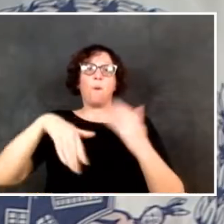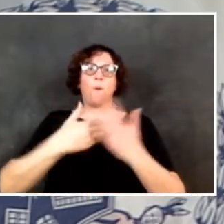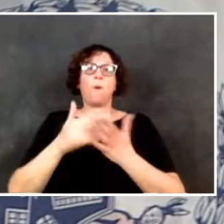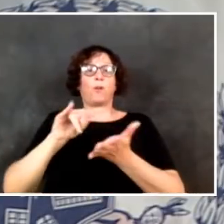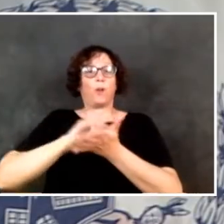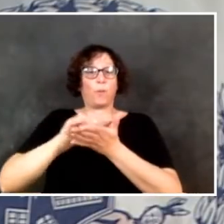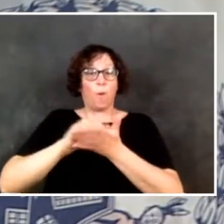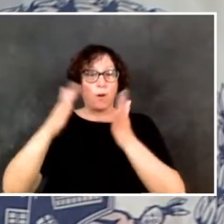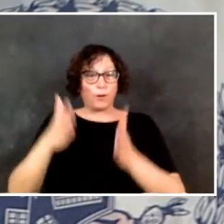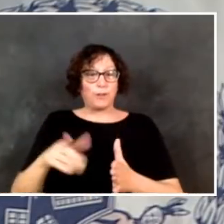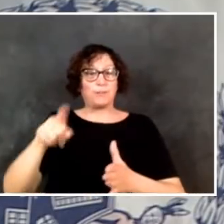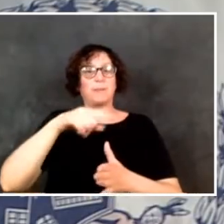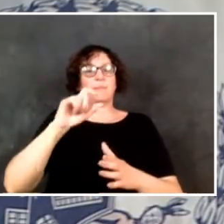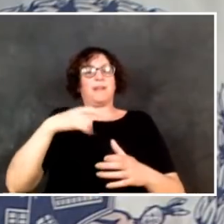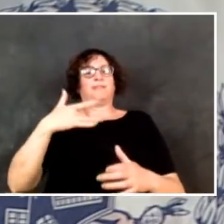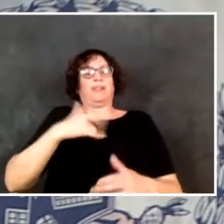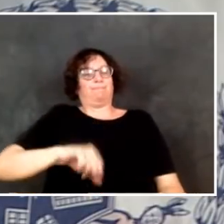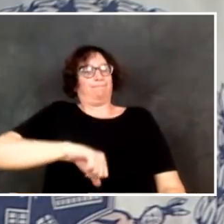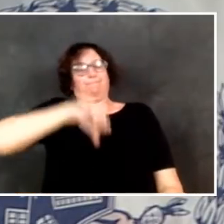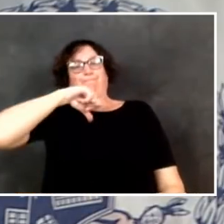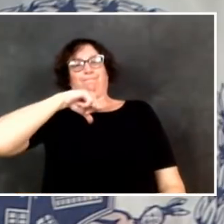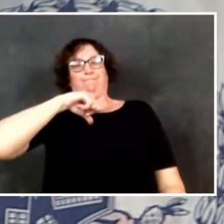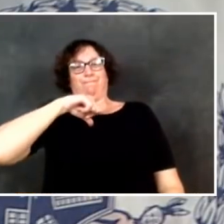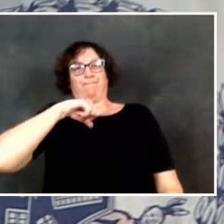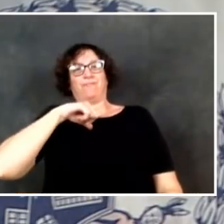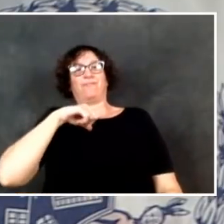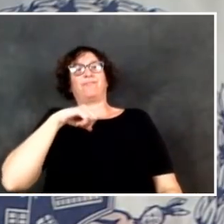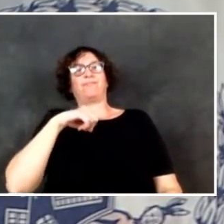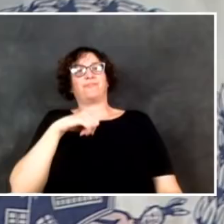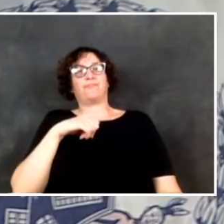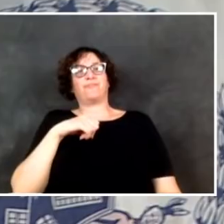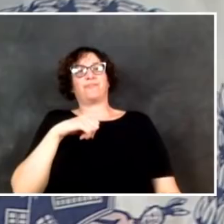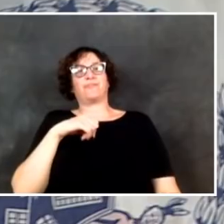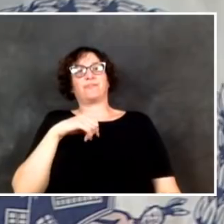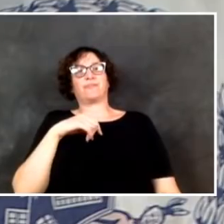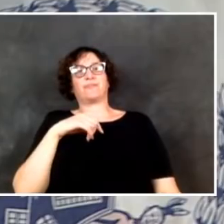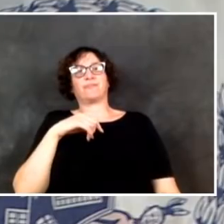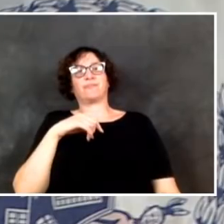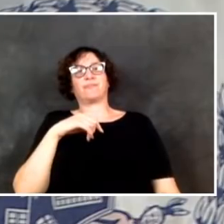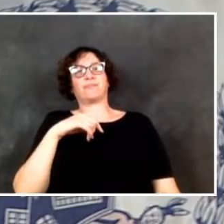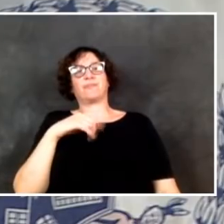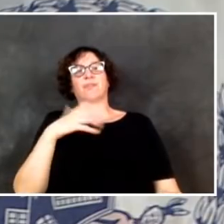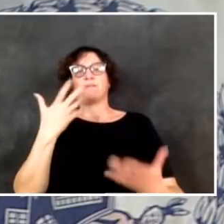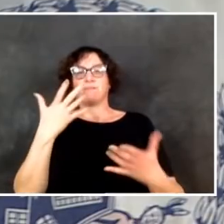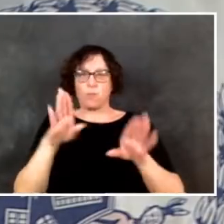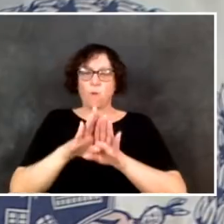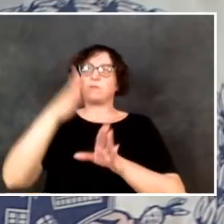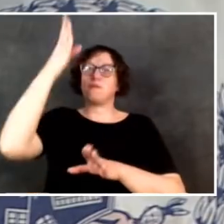And on this very holy and special day, I say, God bless you all and keep the faith.